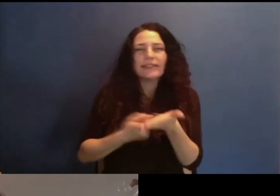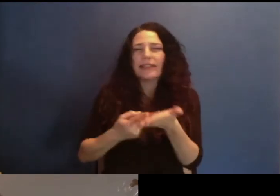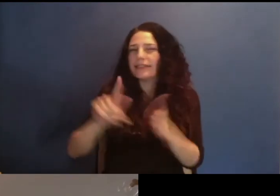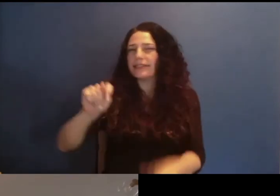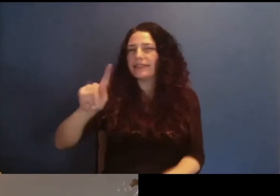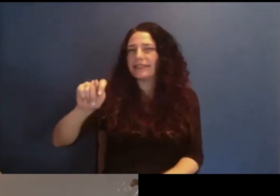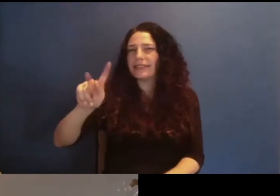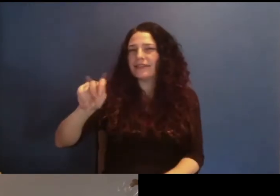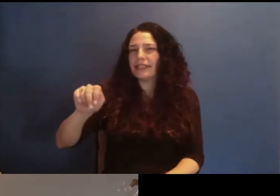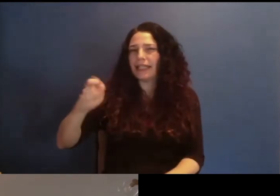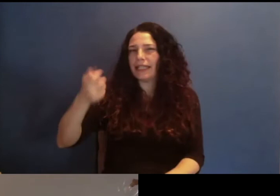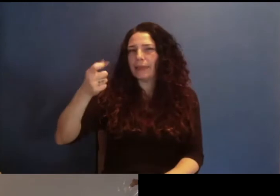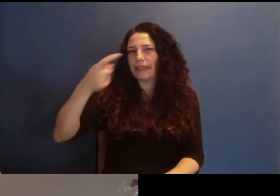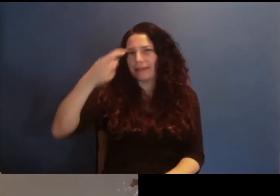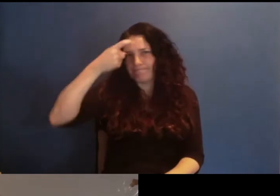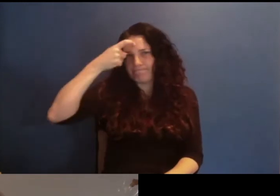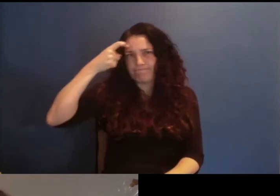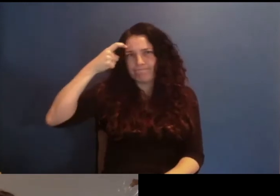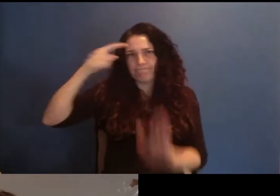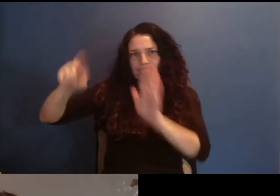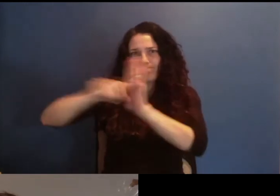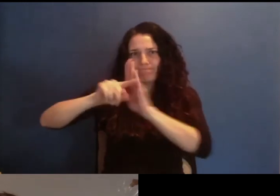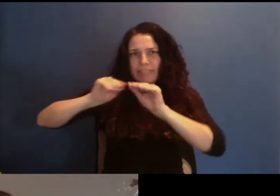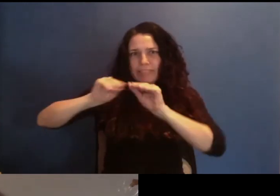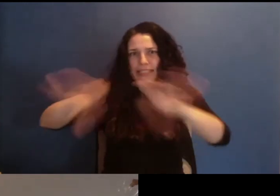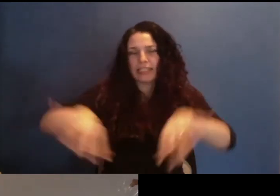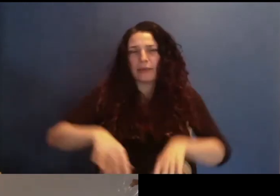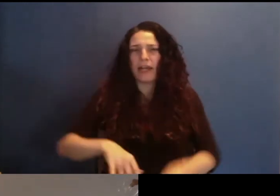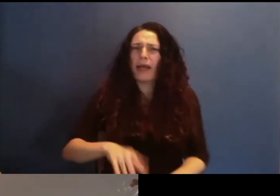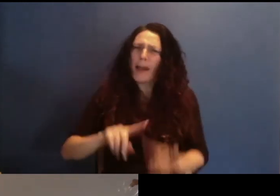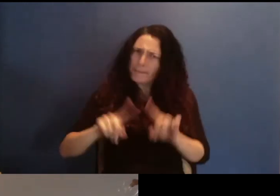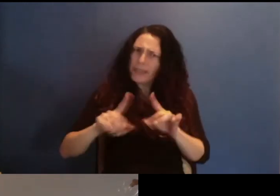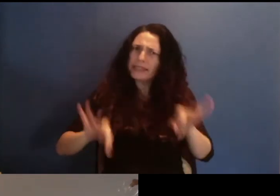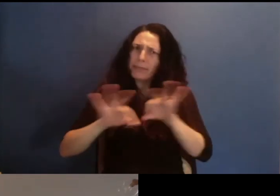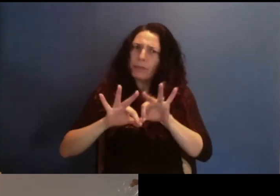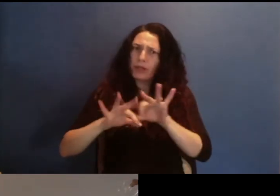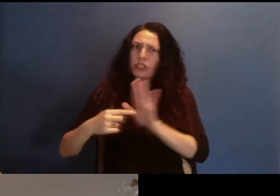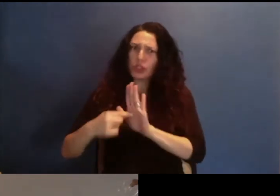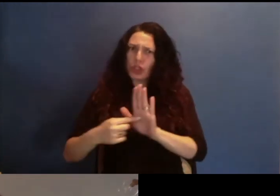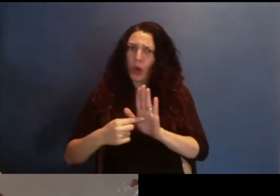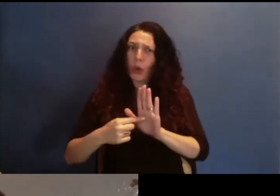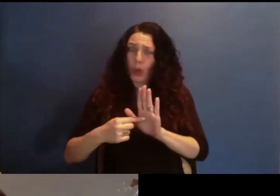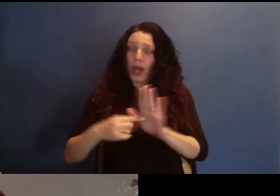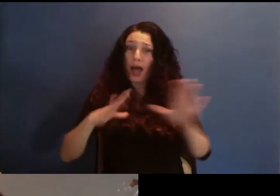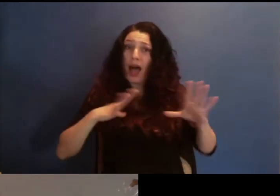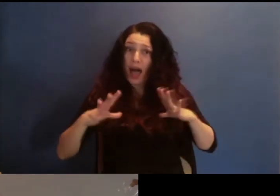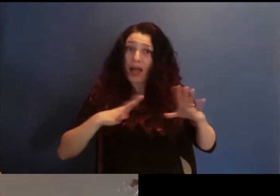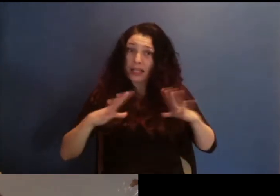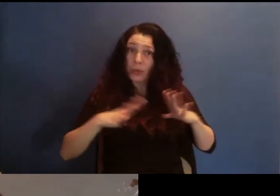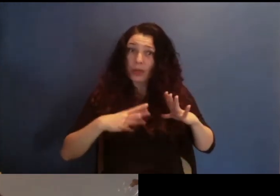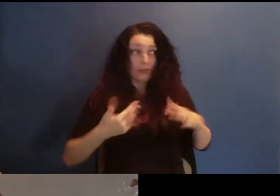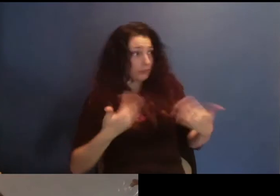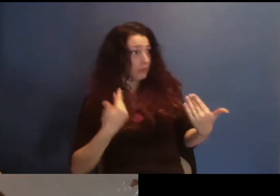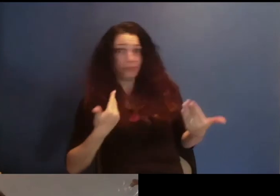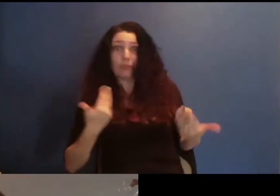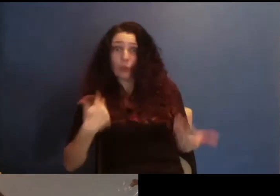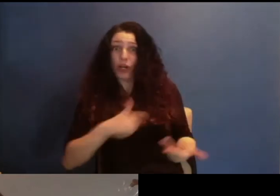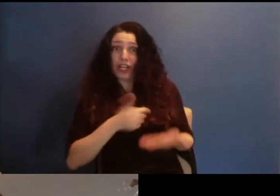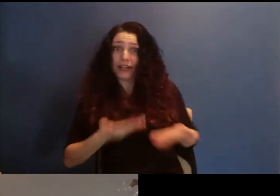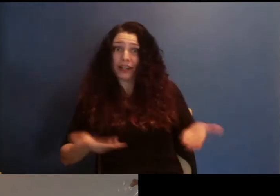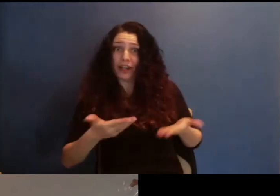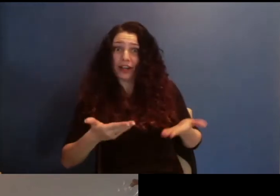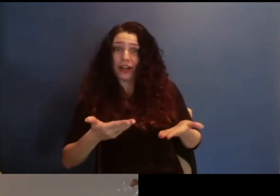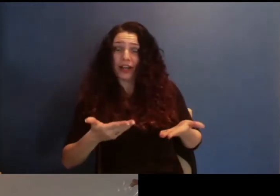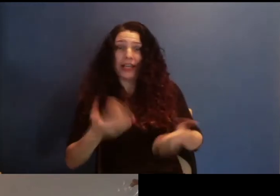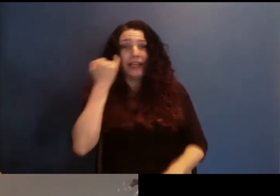example of specials showing that like there is space for us, there is room at the table, and Hollywood is ready to listen. And it really is up